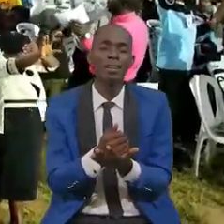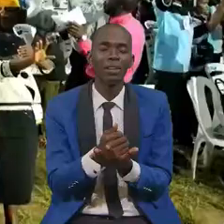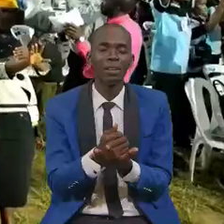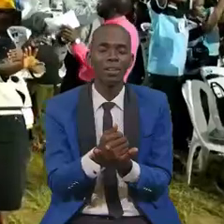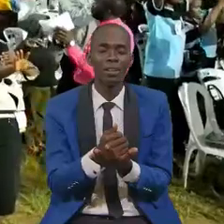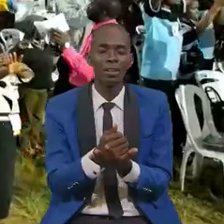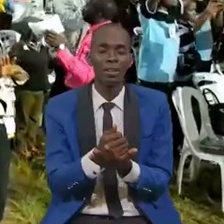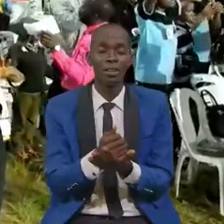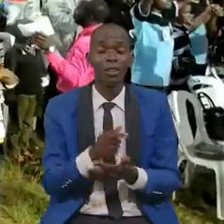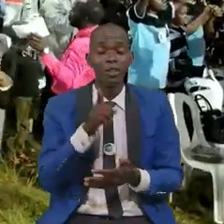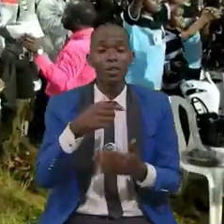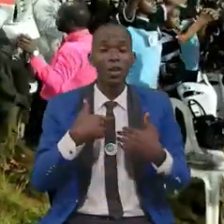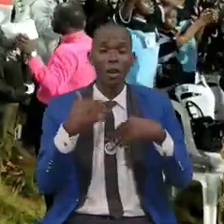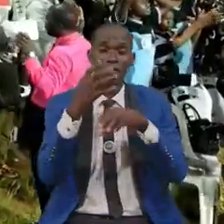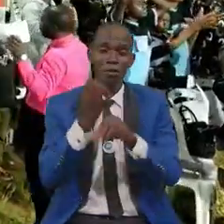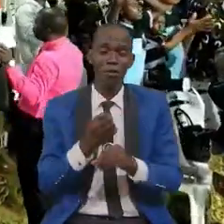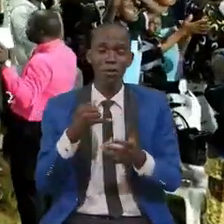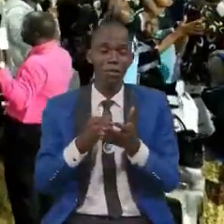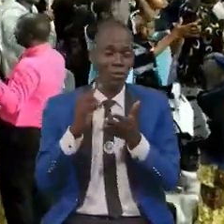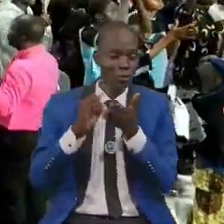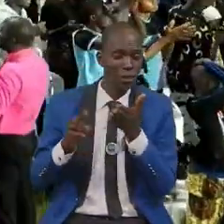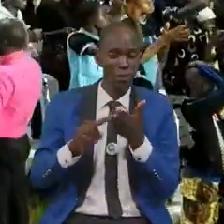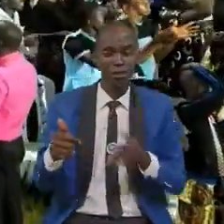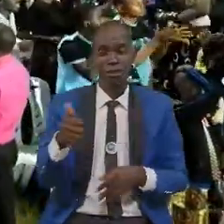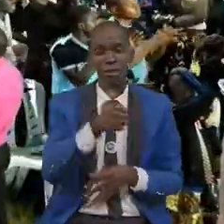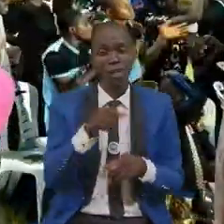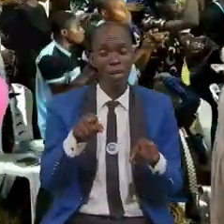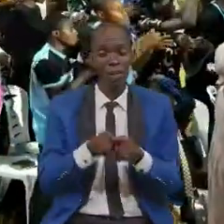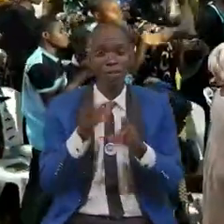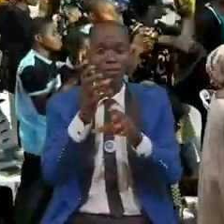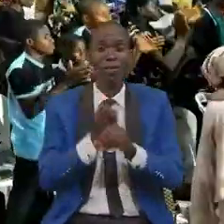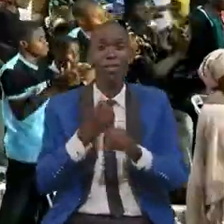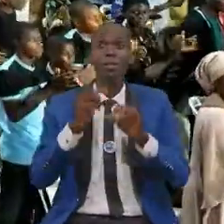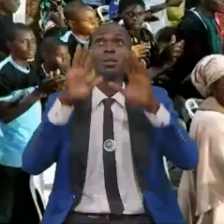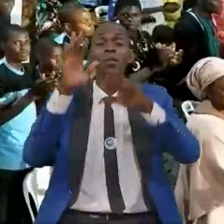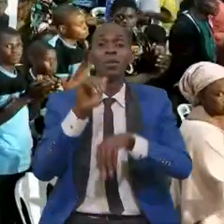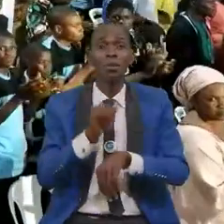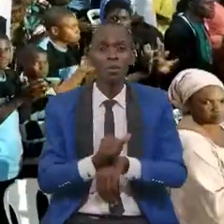You have got a checkup, and as you see the miracle, you come